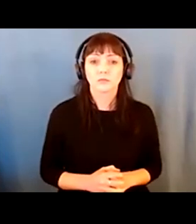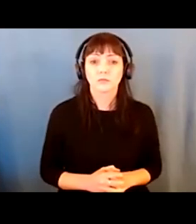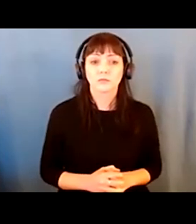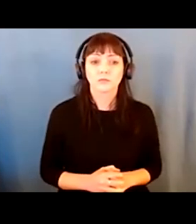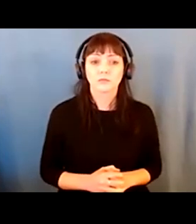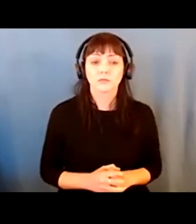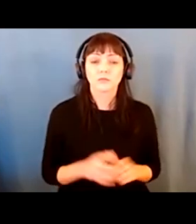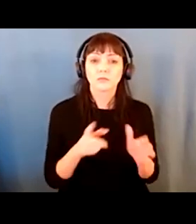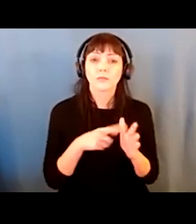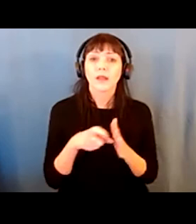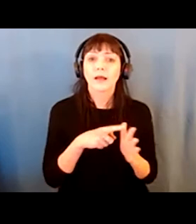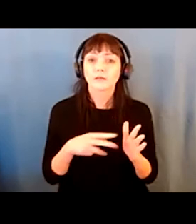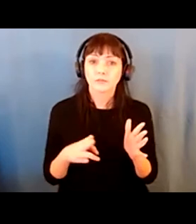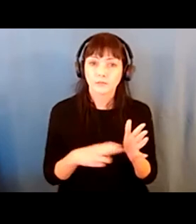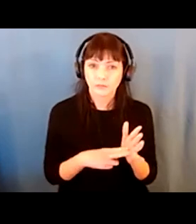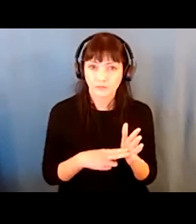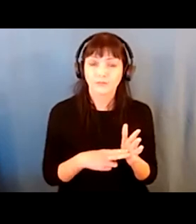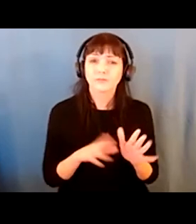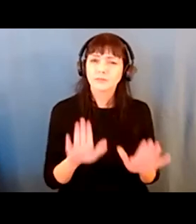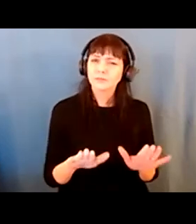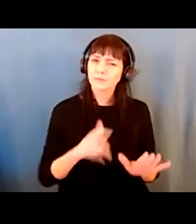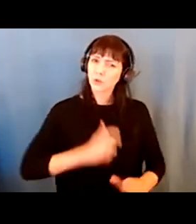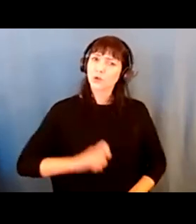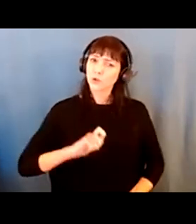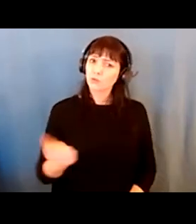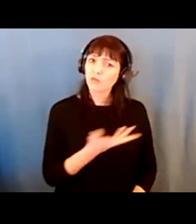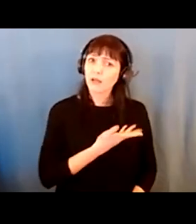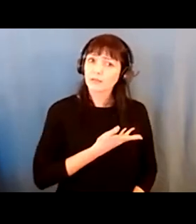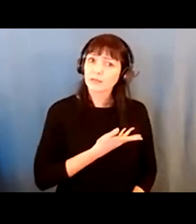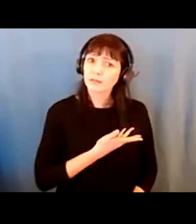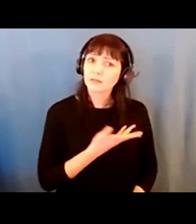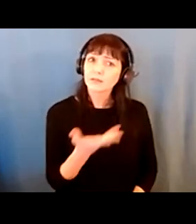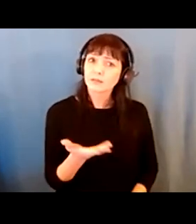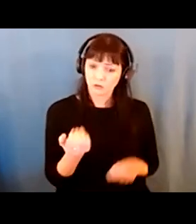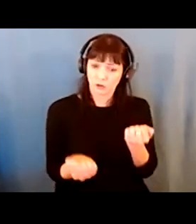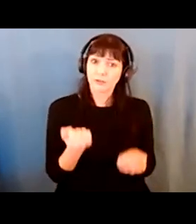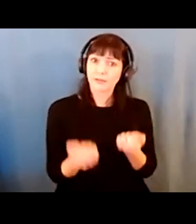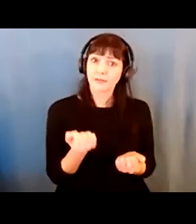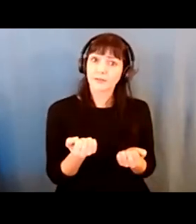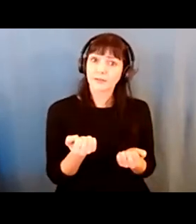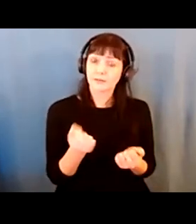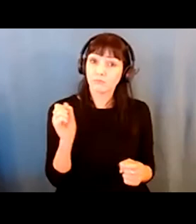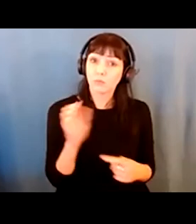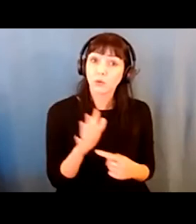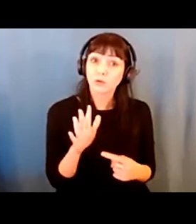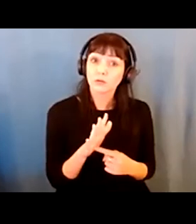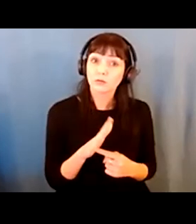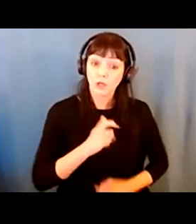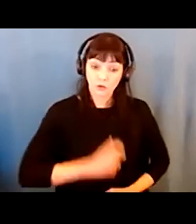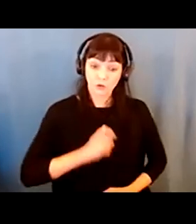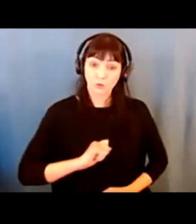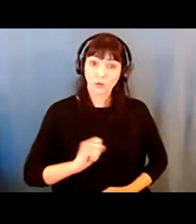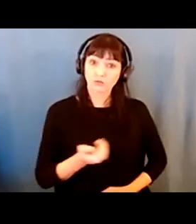It's also, it's also a human rights and a justice thing. You know, in the Human Rights Declaration, I think it's